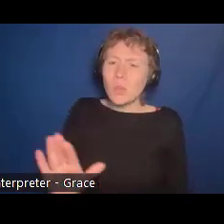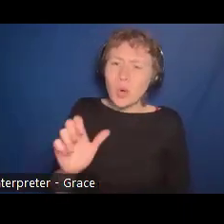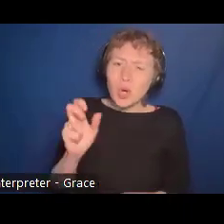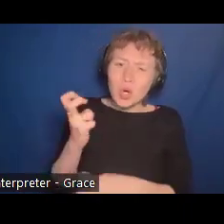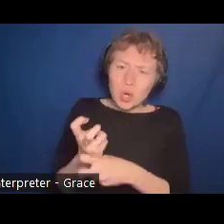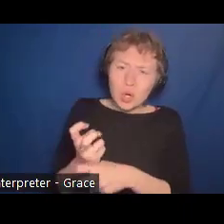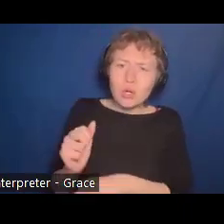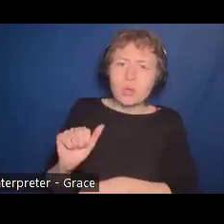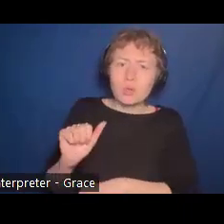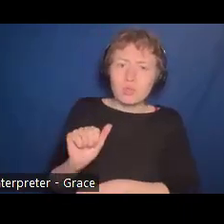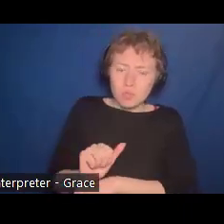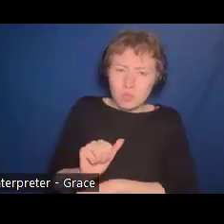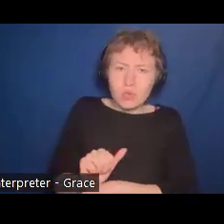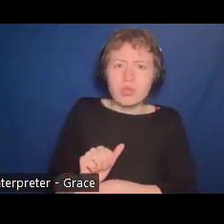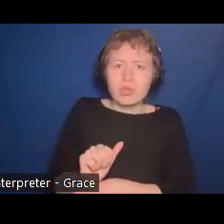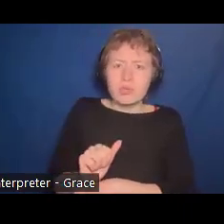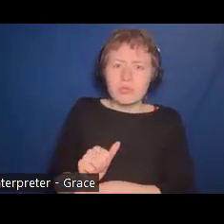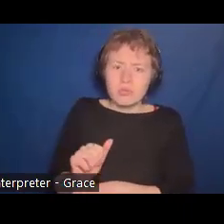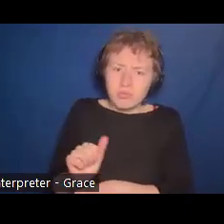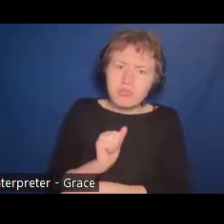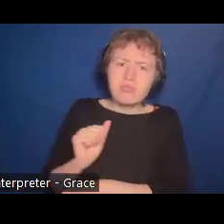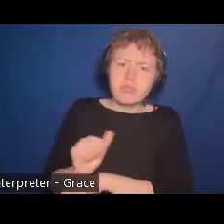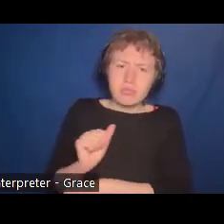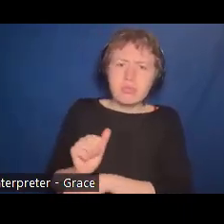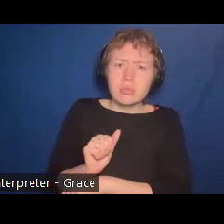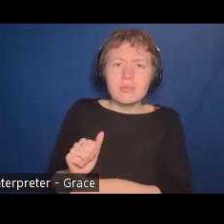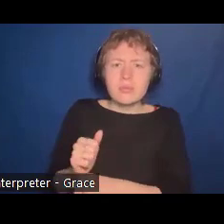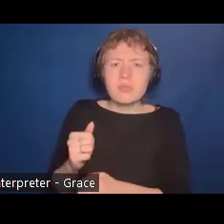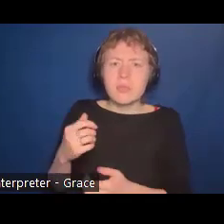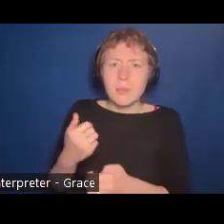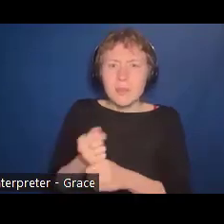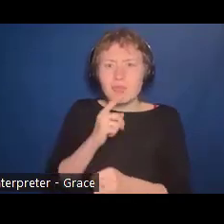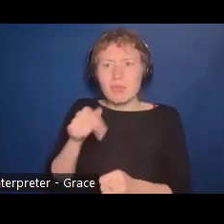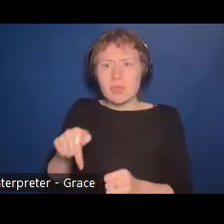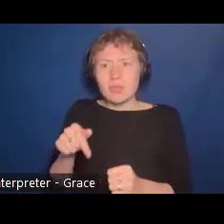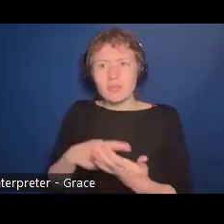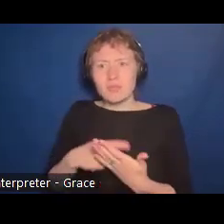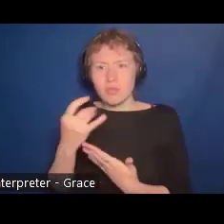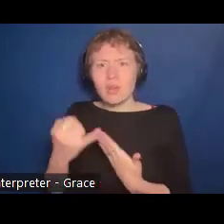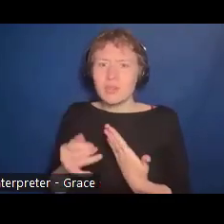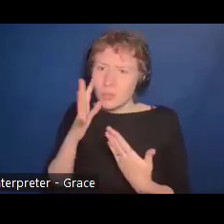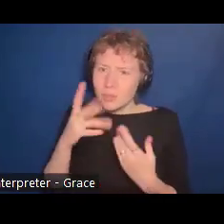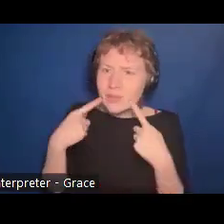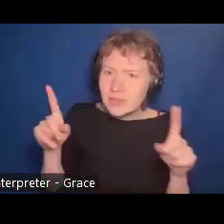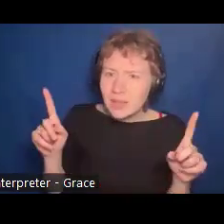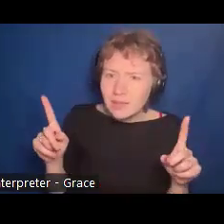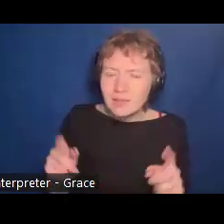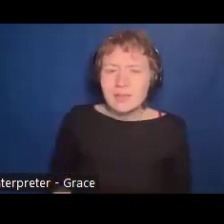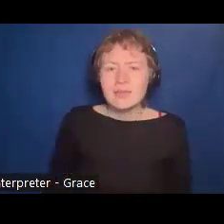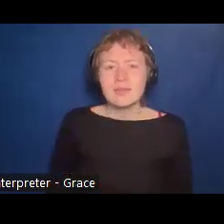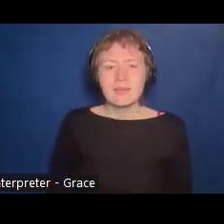work that this project will ultimately be a success.